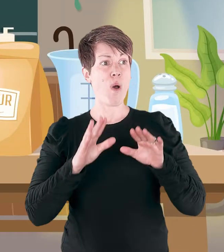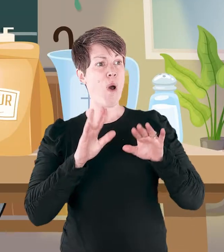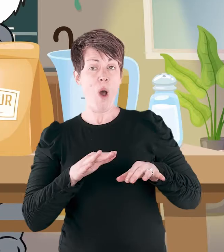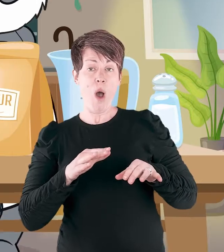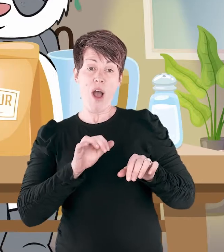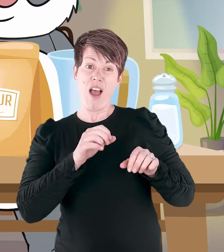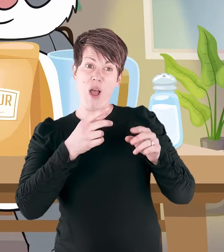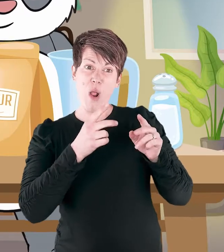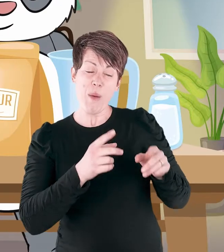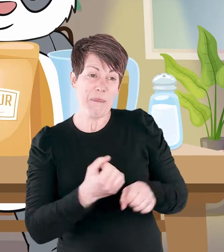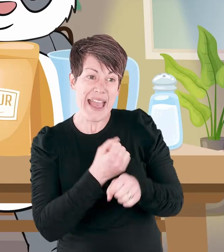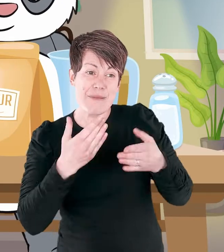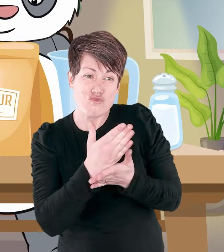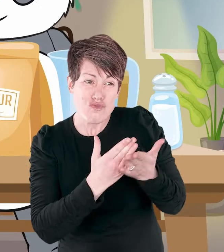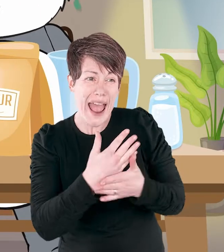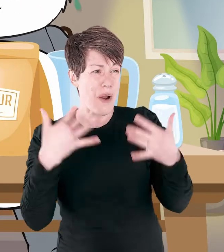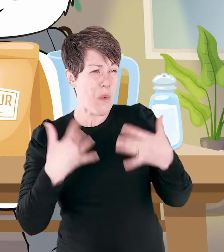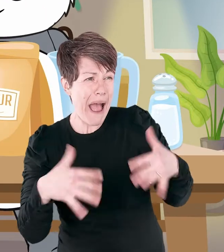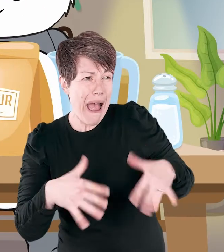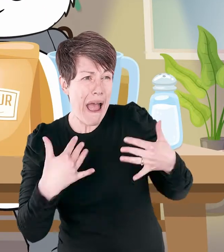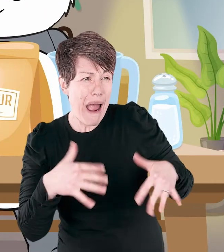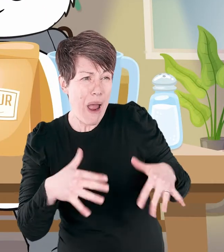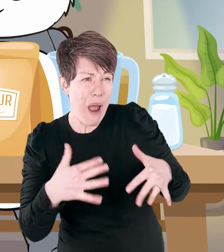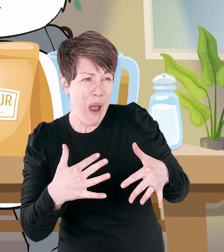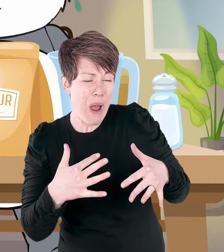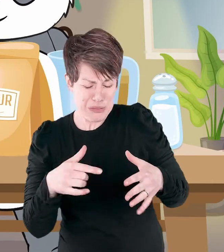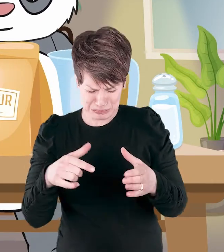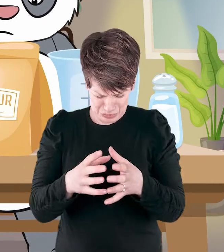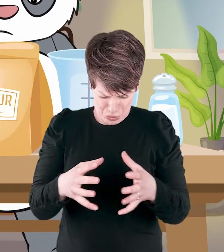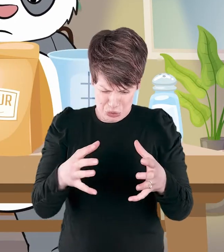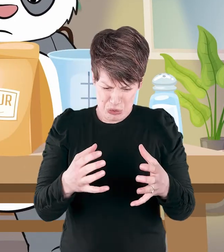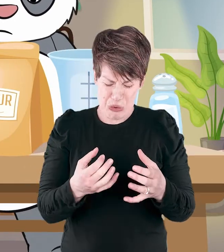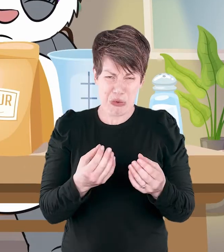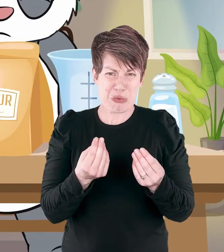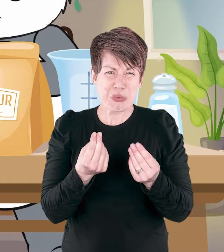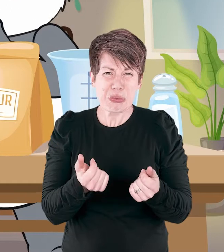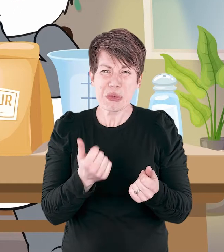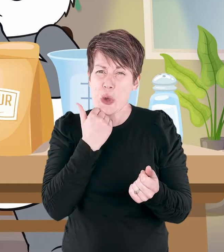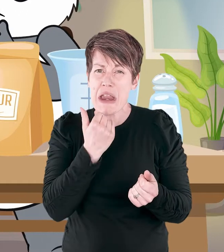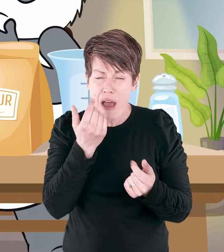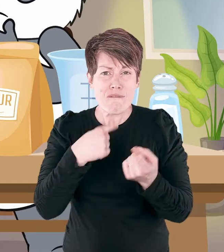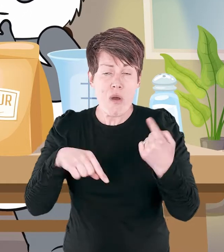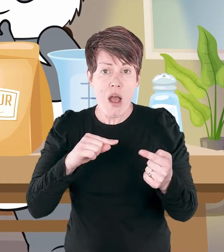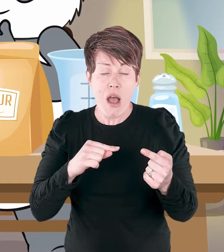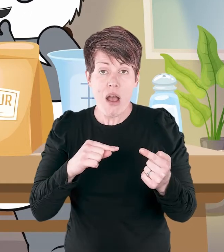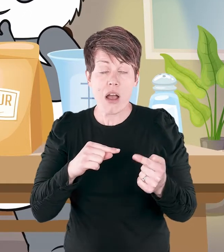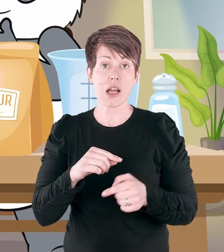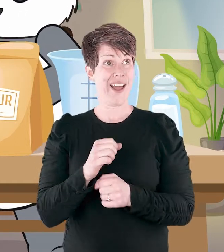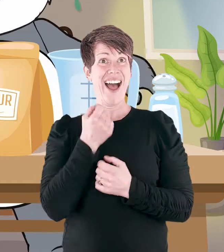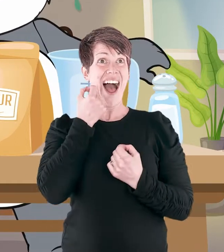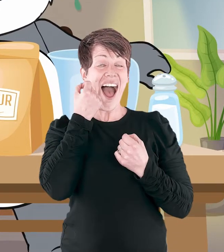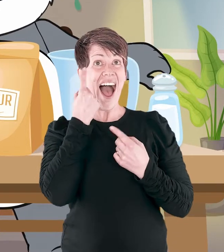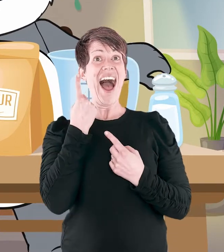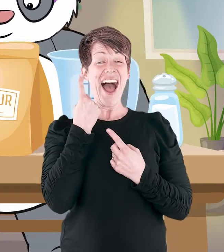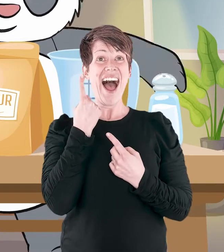Lulu's making bamboo bread. Awesome. But the dough's tiny. That won't be enough. I've